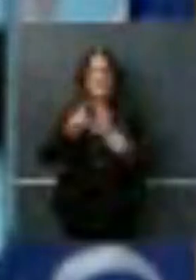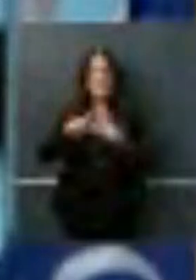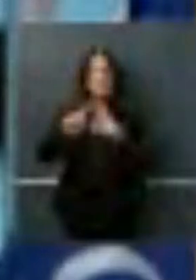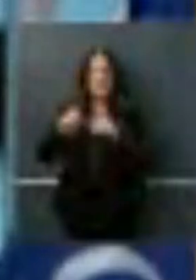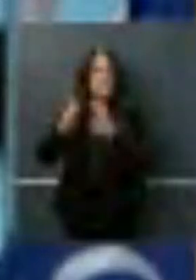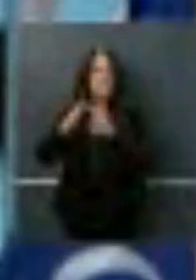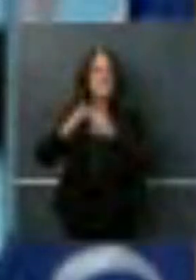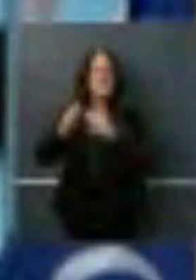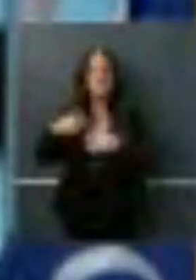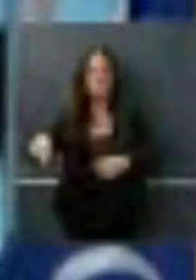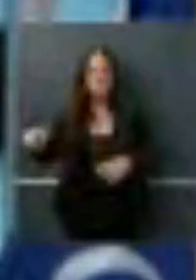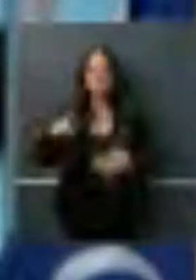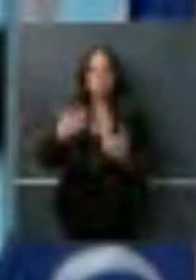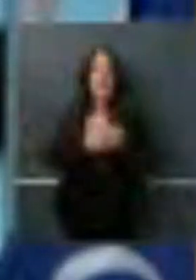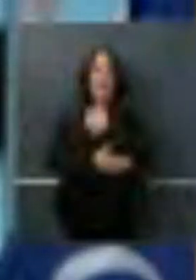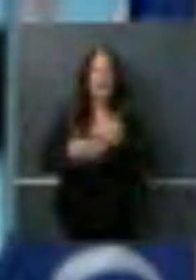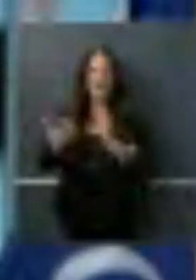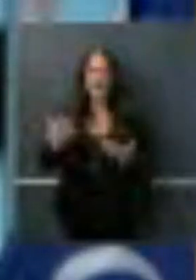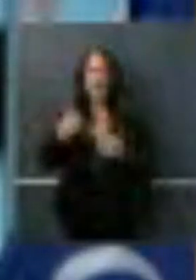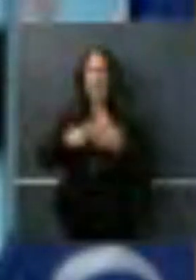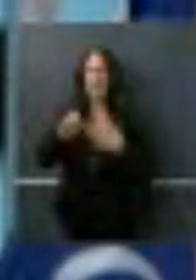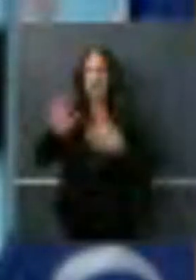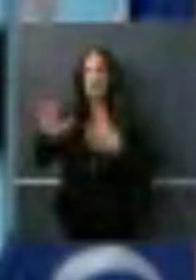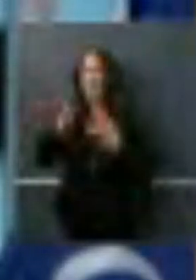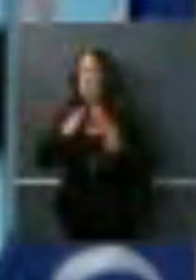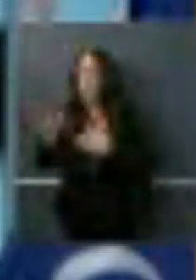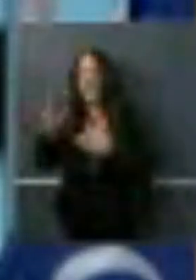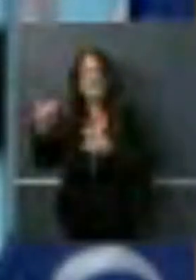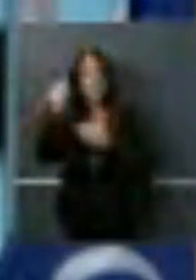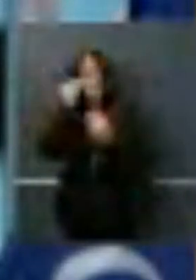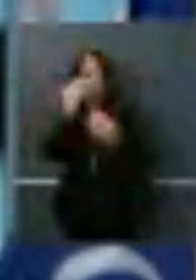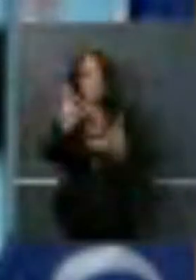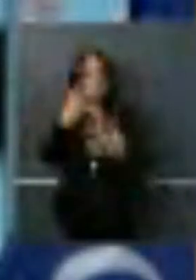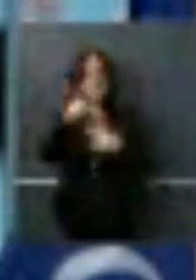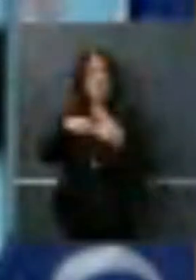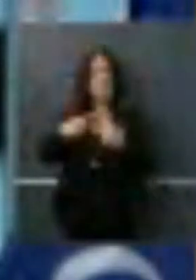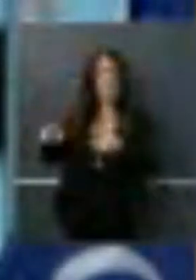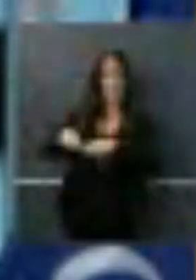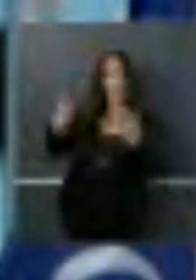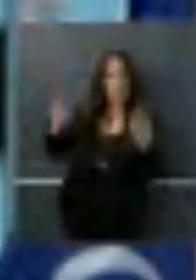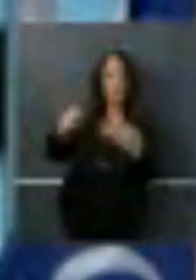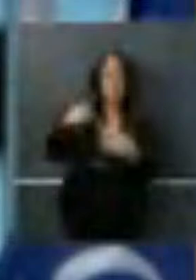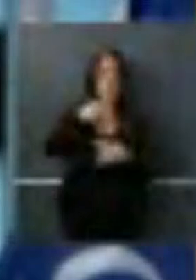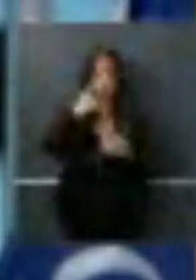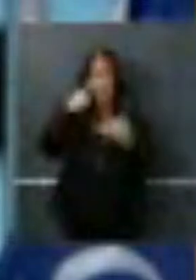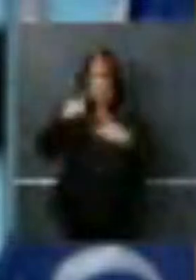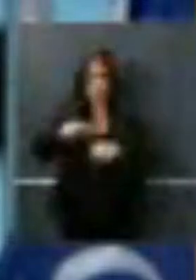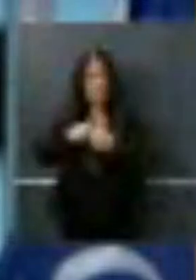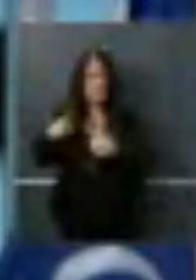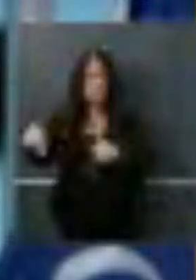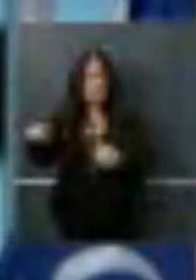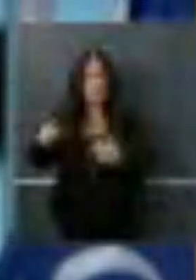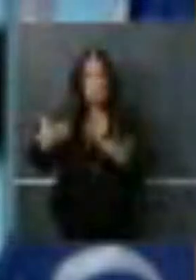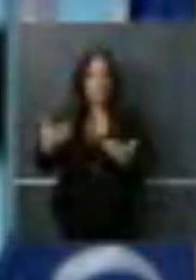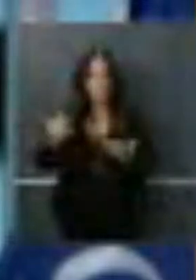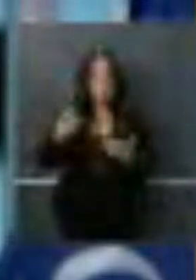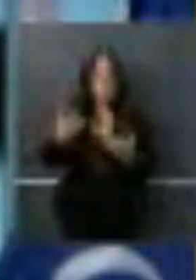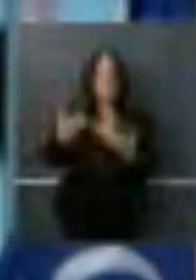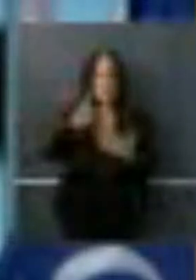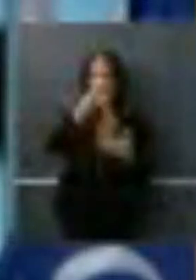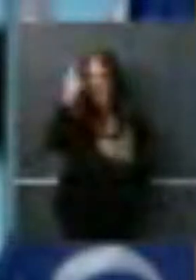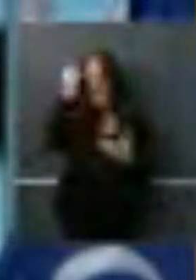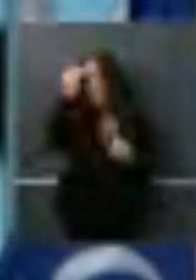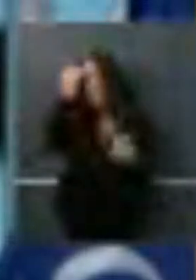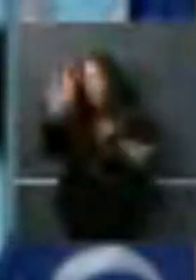process for finding agreement with those communities? Look, I think a lot has been written about a lot of the counties,